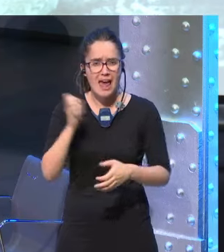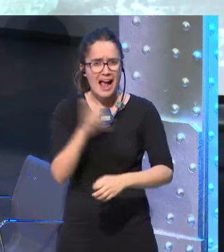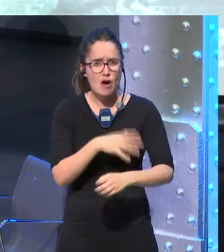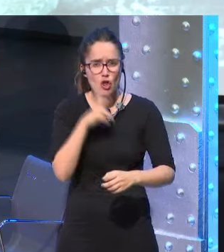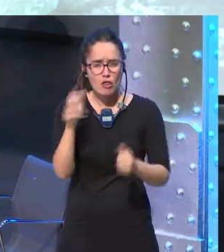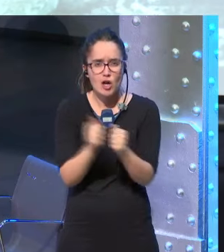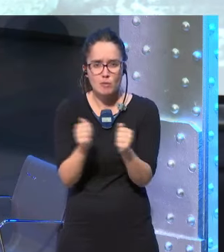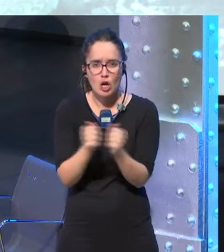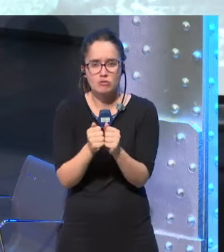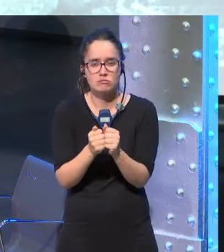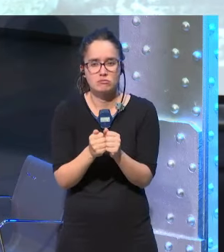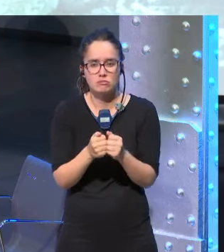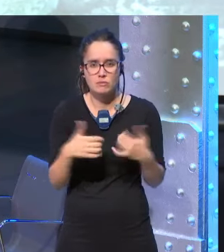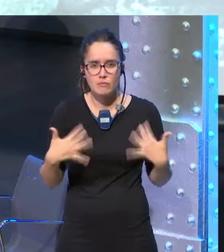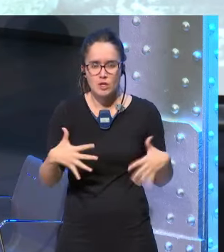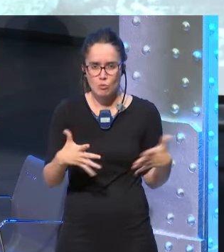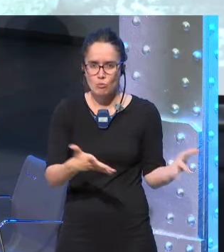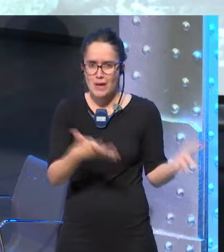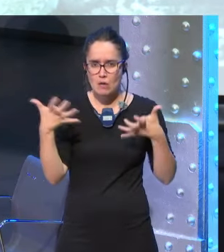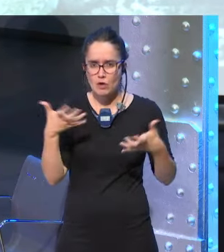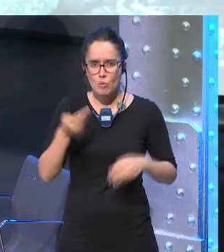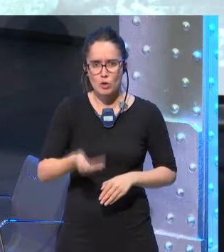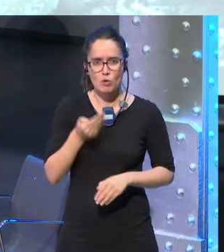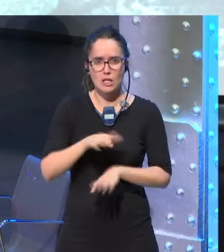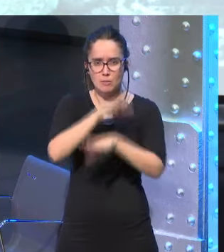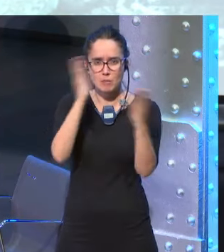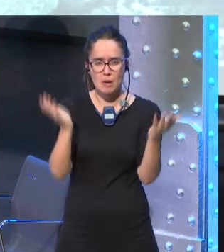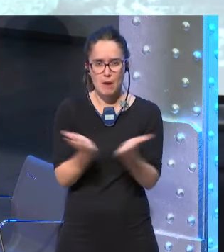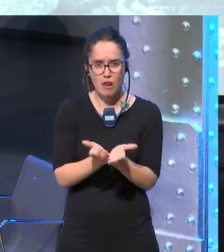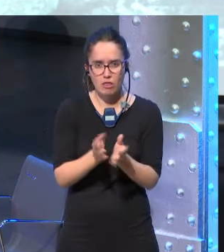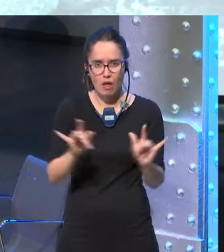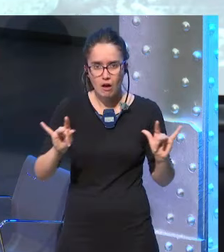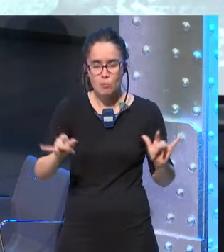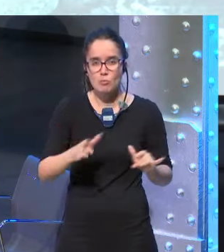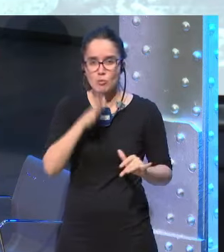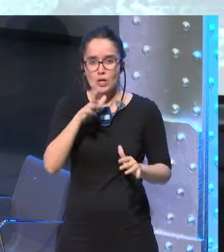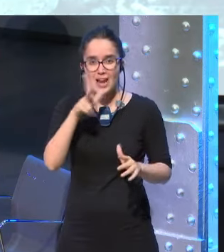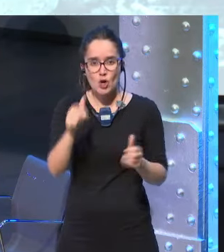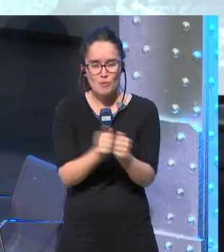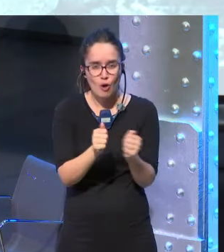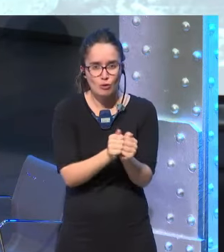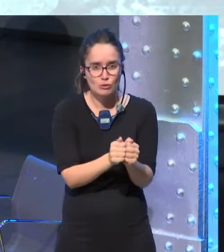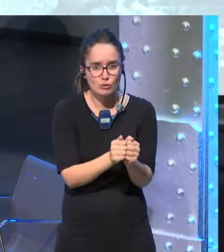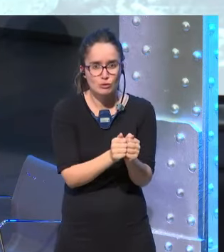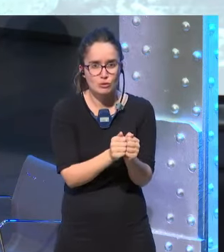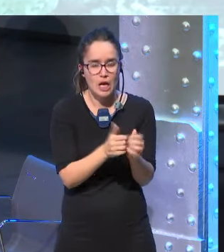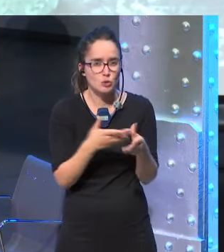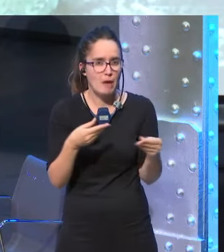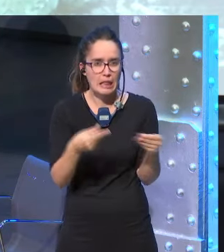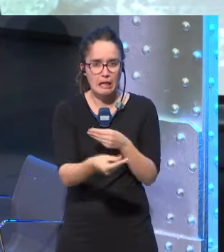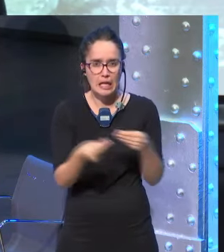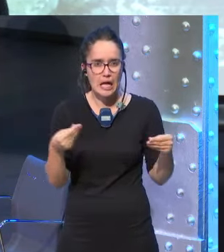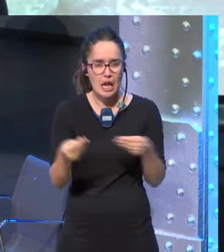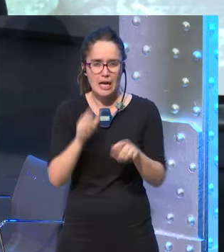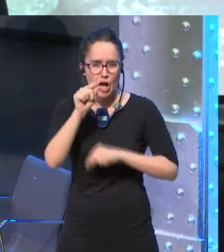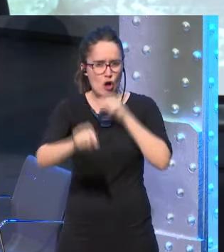big benefit for the planet, because concrete is the most polluting construction material that we currently have. It's